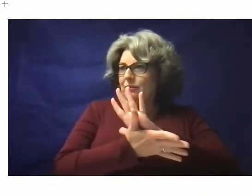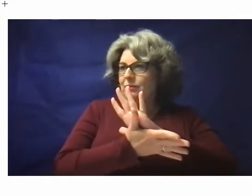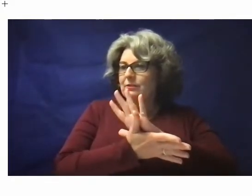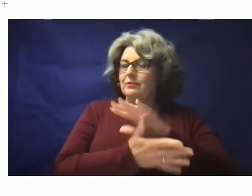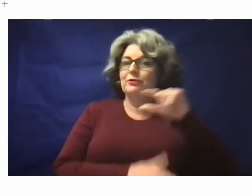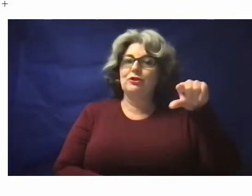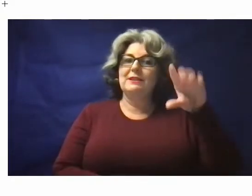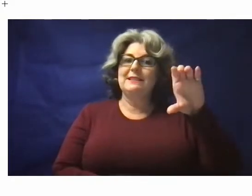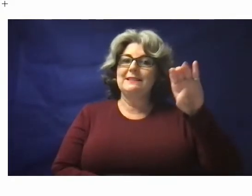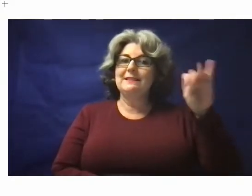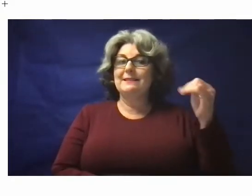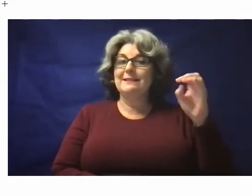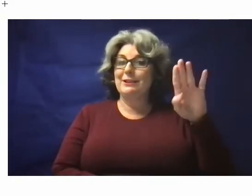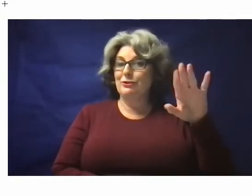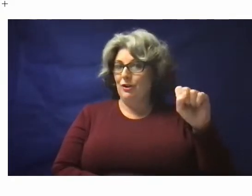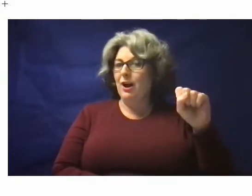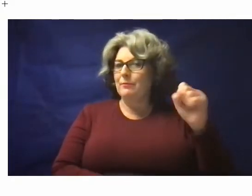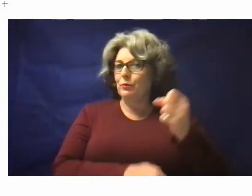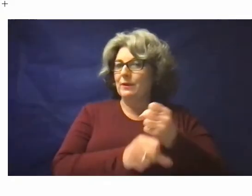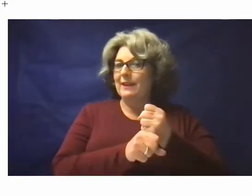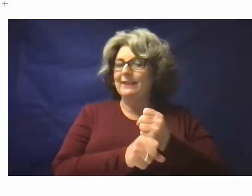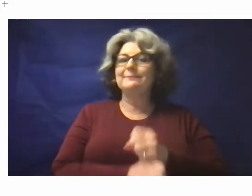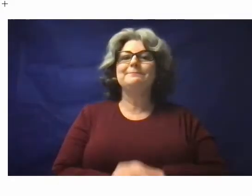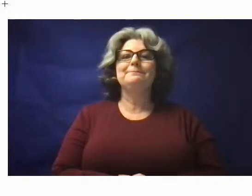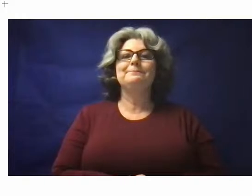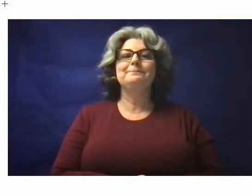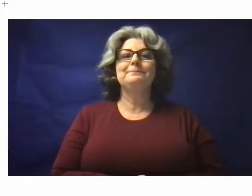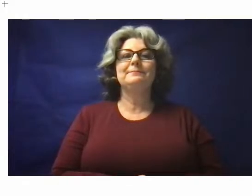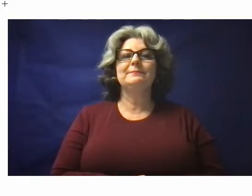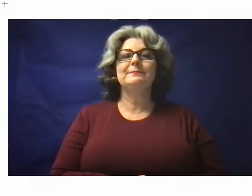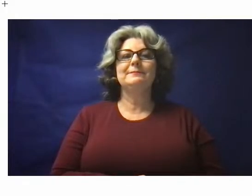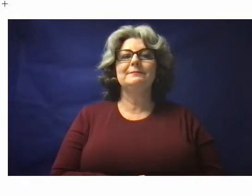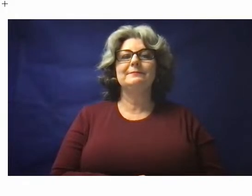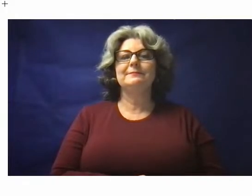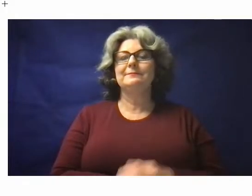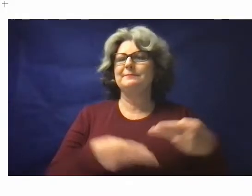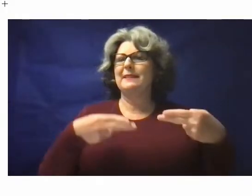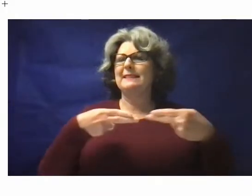Jobs. Next slide, please.